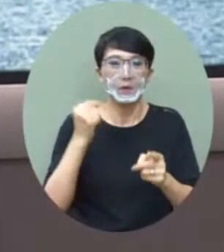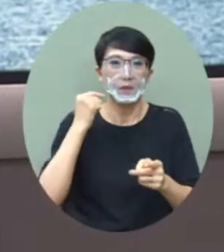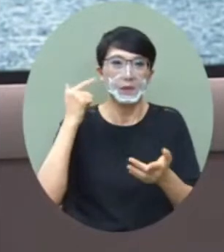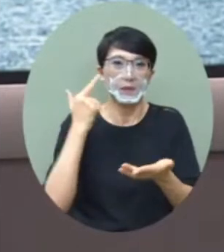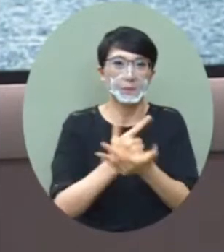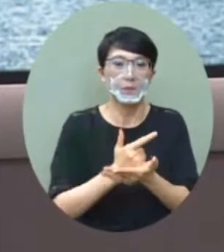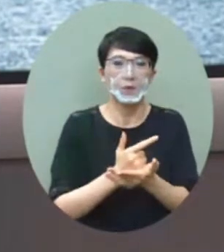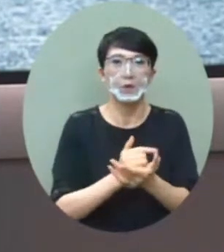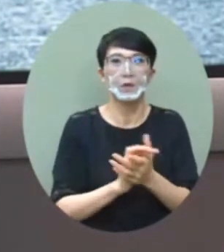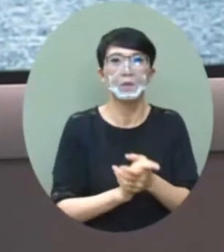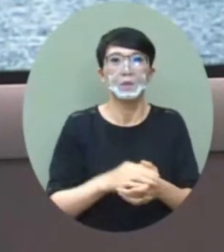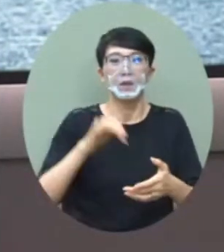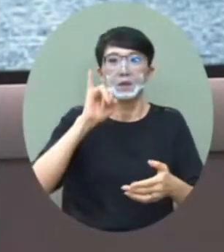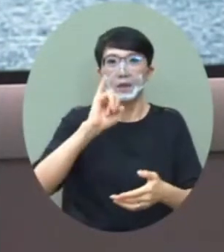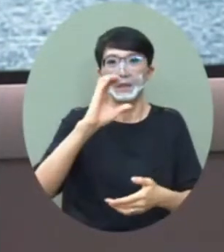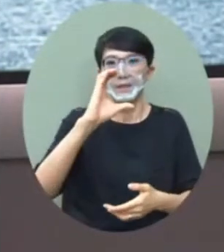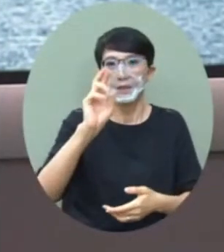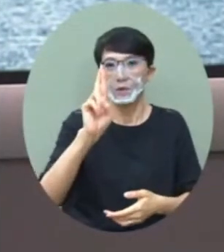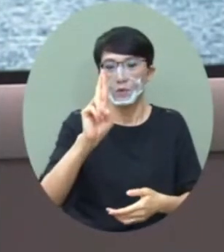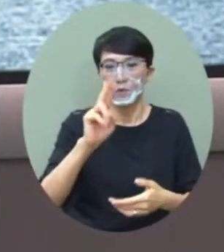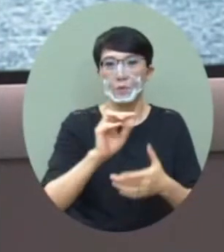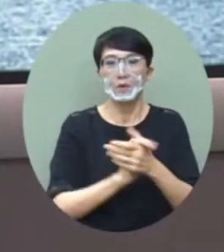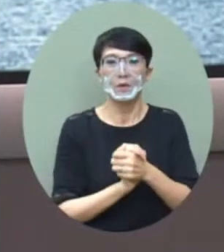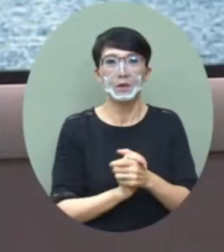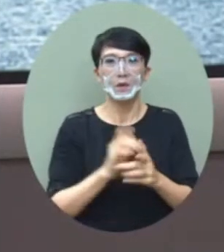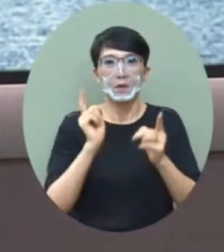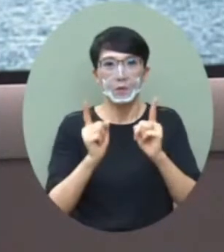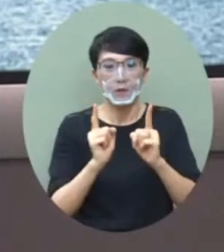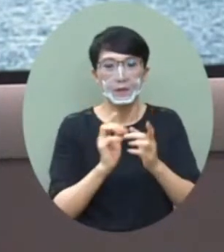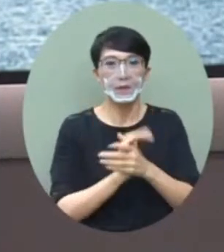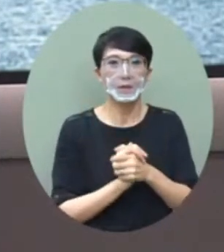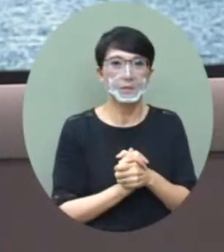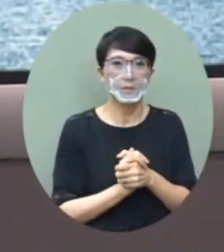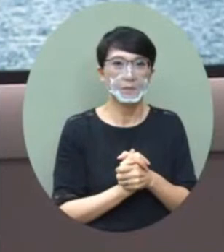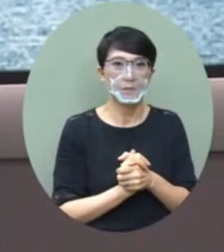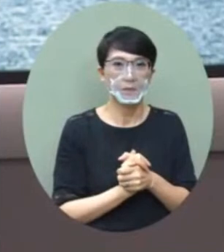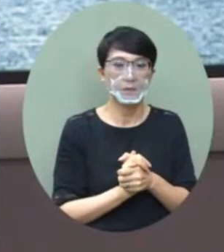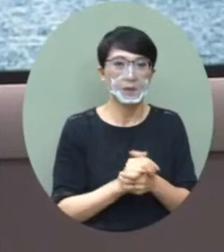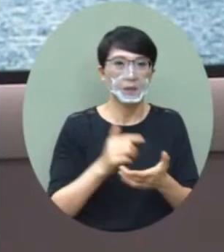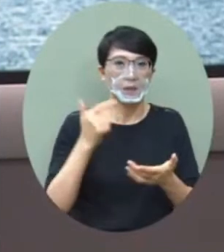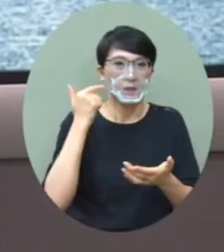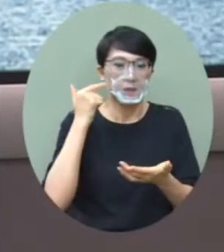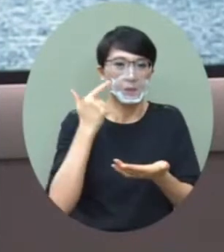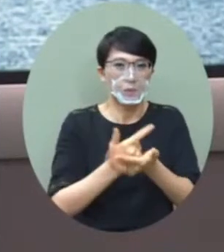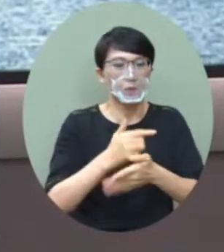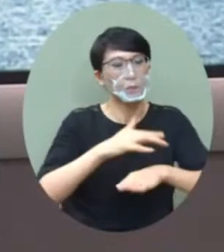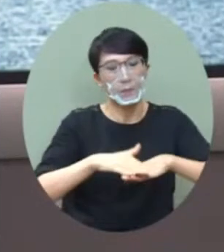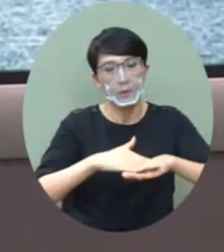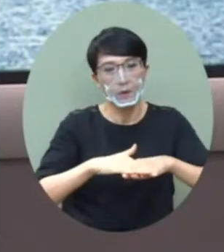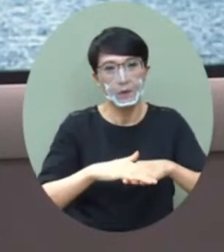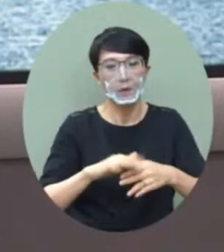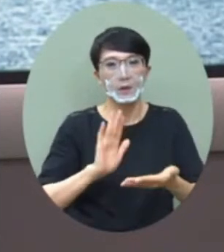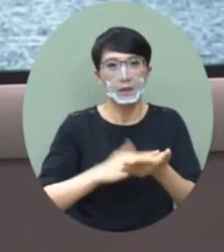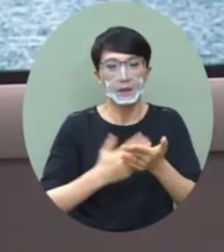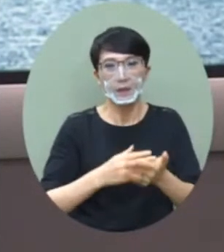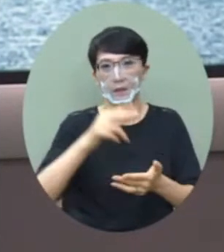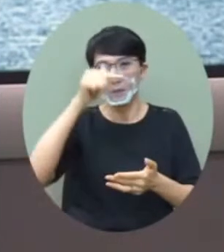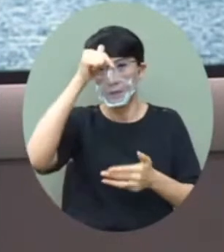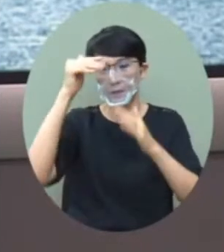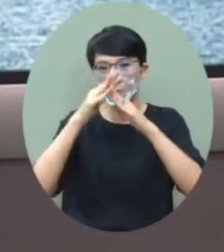condition of the patient concerned. Now, for for the highest tier